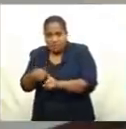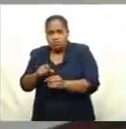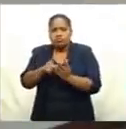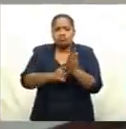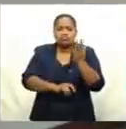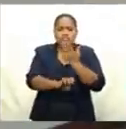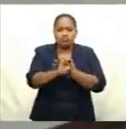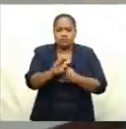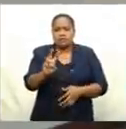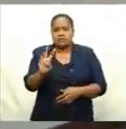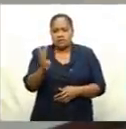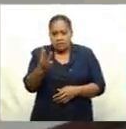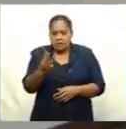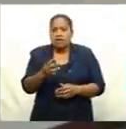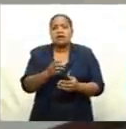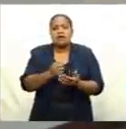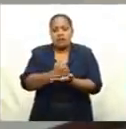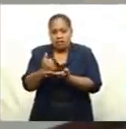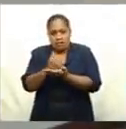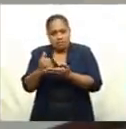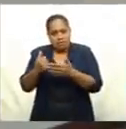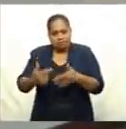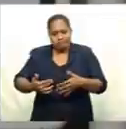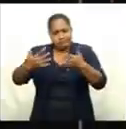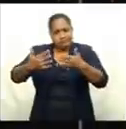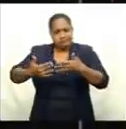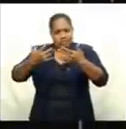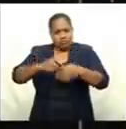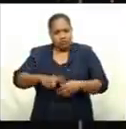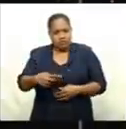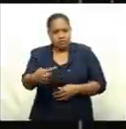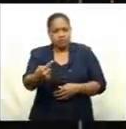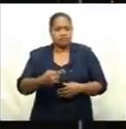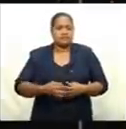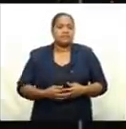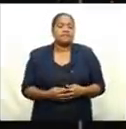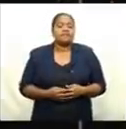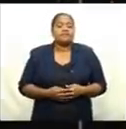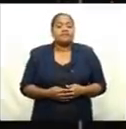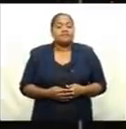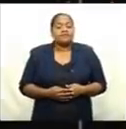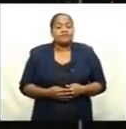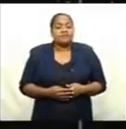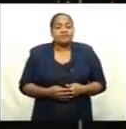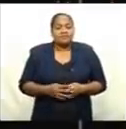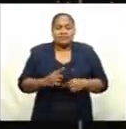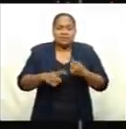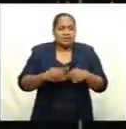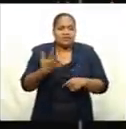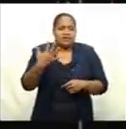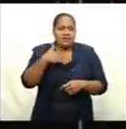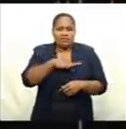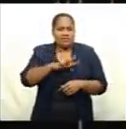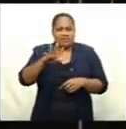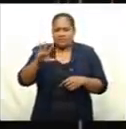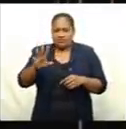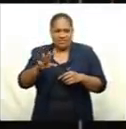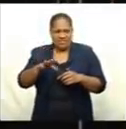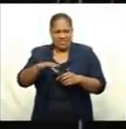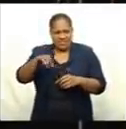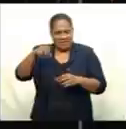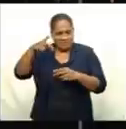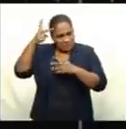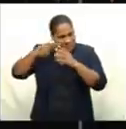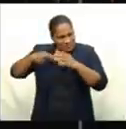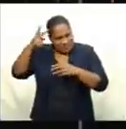continued to go up, with 19 reported yesterday. Around 503 hairdressers and barbers in Viti